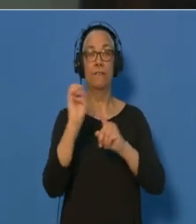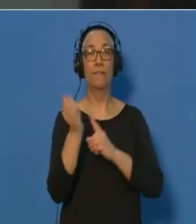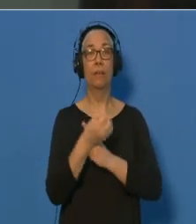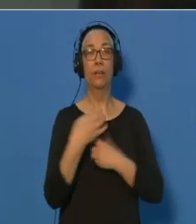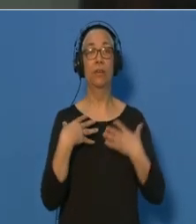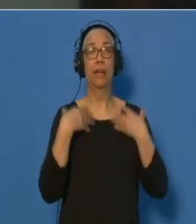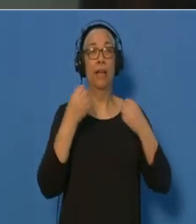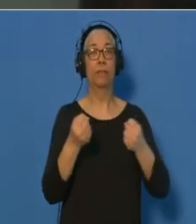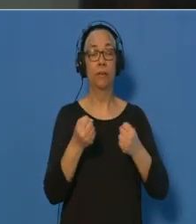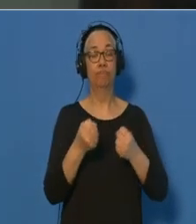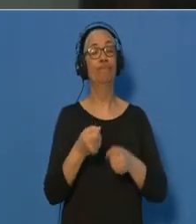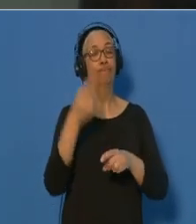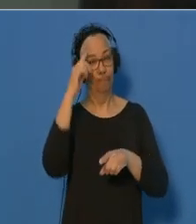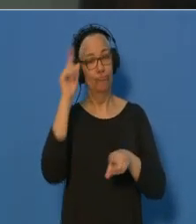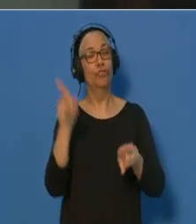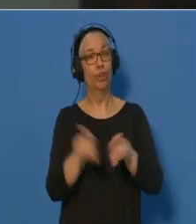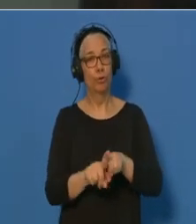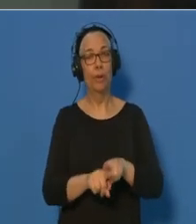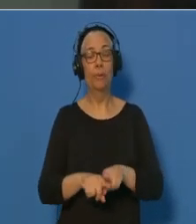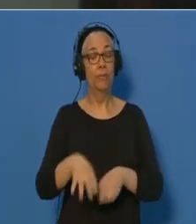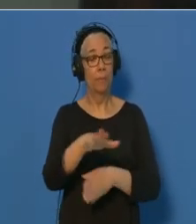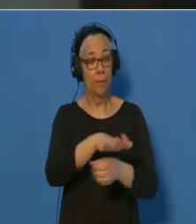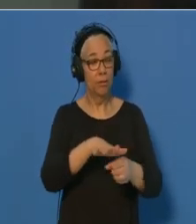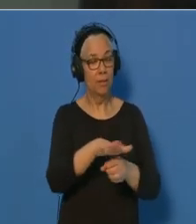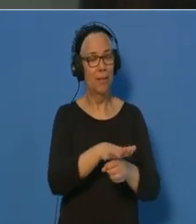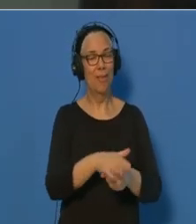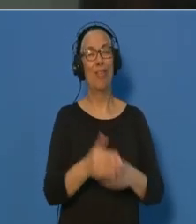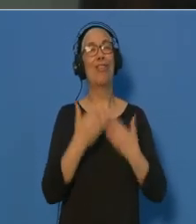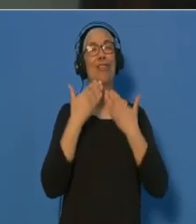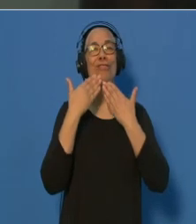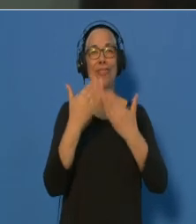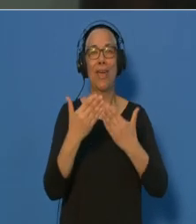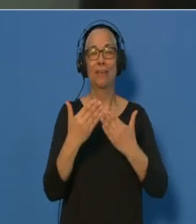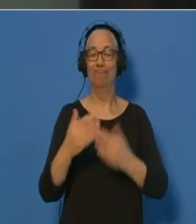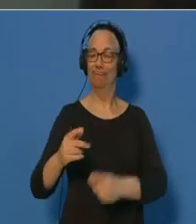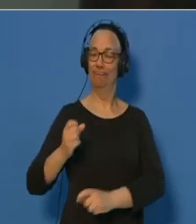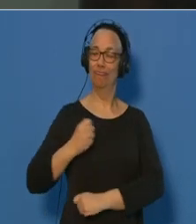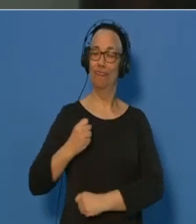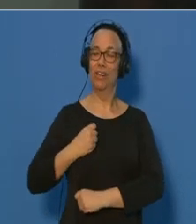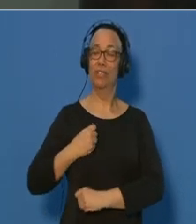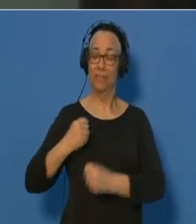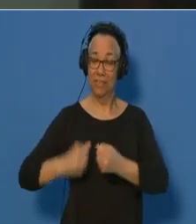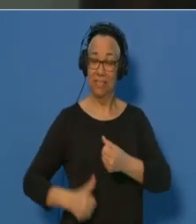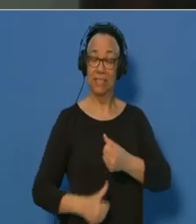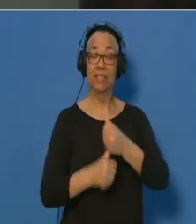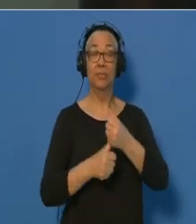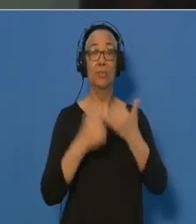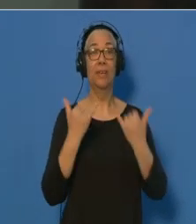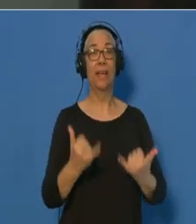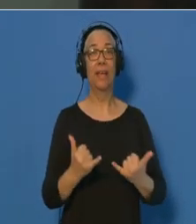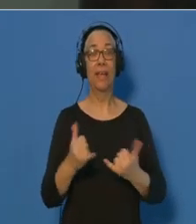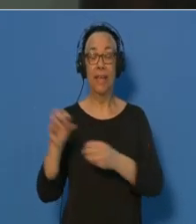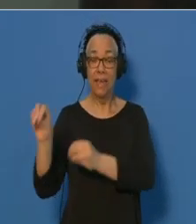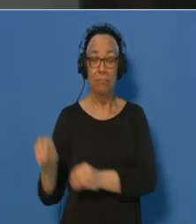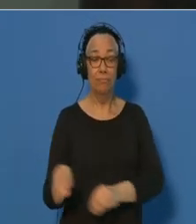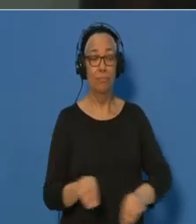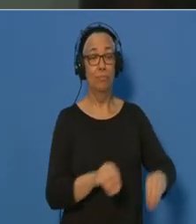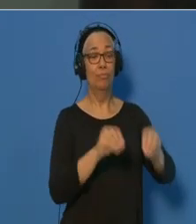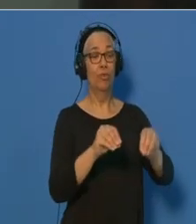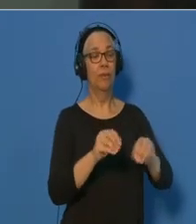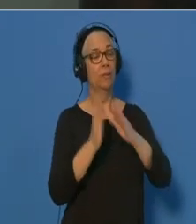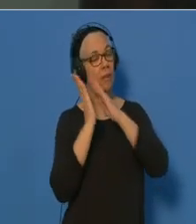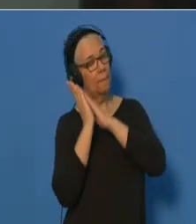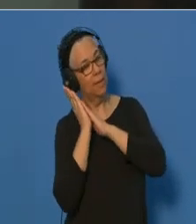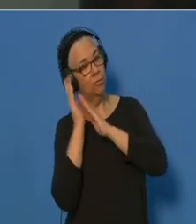the facility. Let me take this opportunity to thank the Royal Bermuda Regiment for their assistance today in transporting the cots to